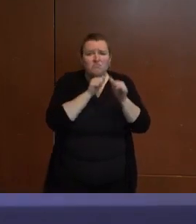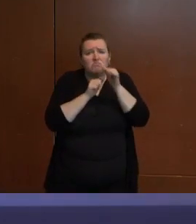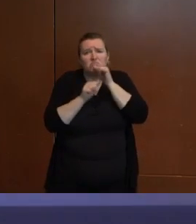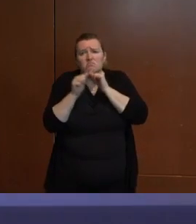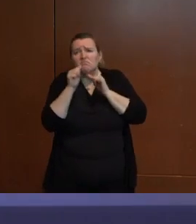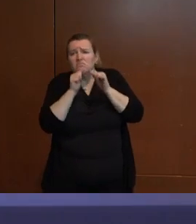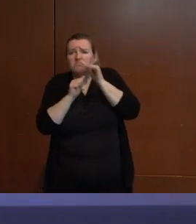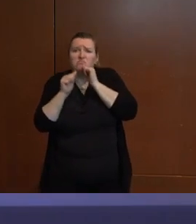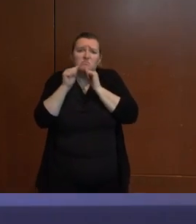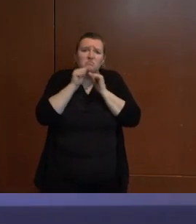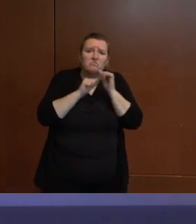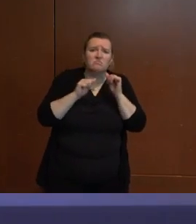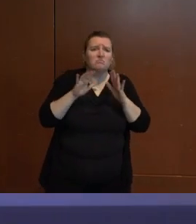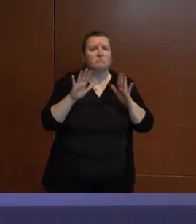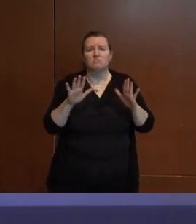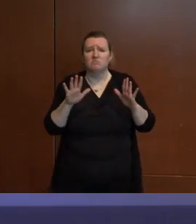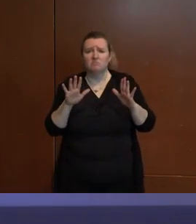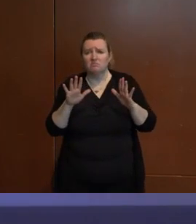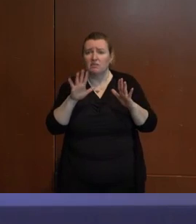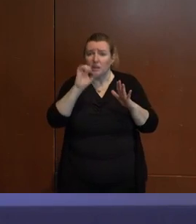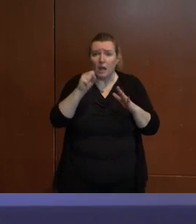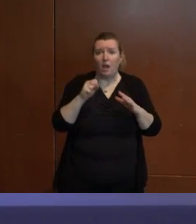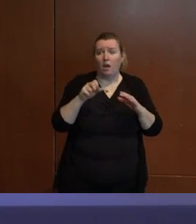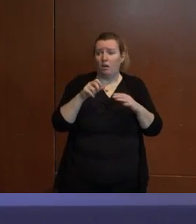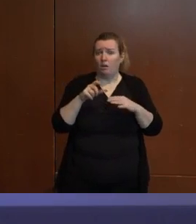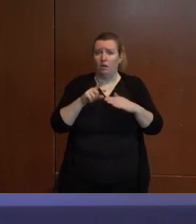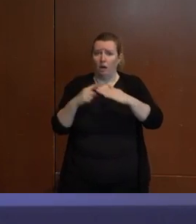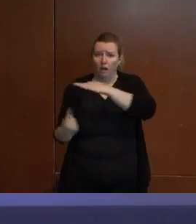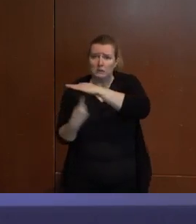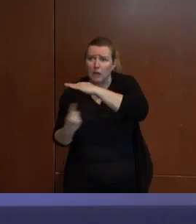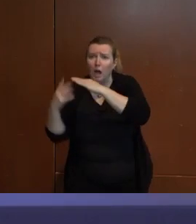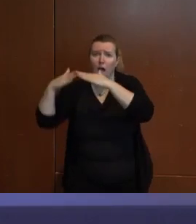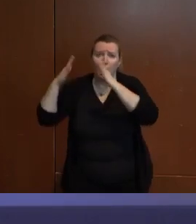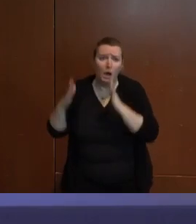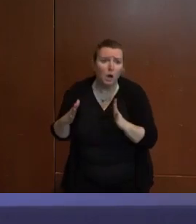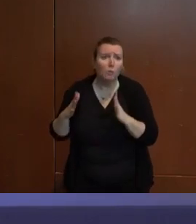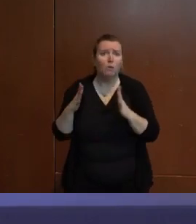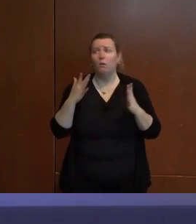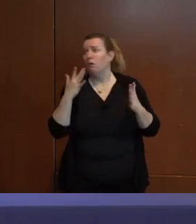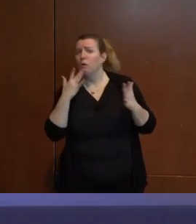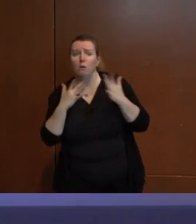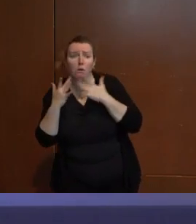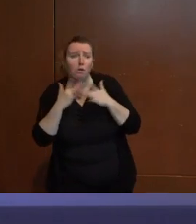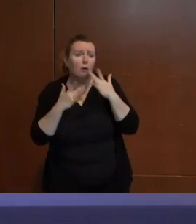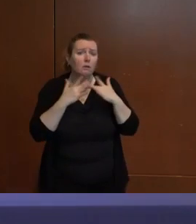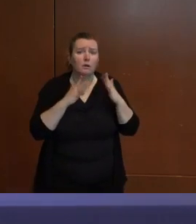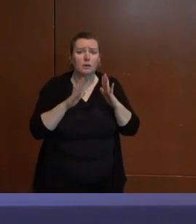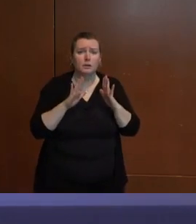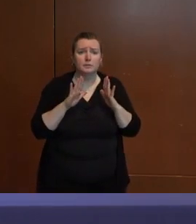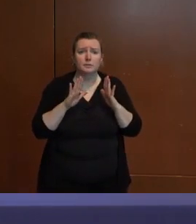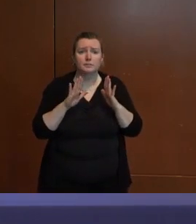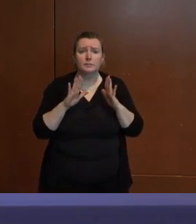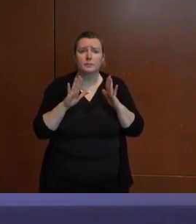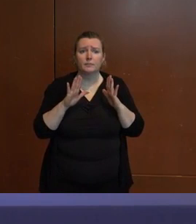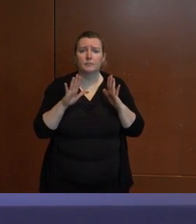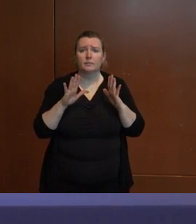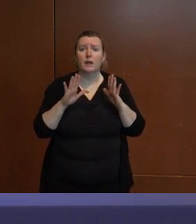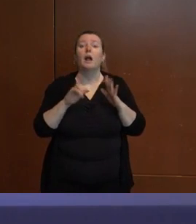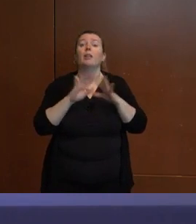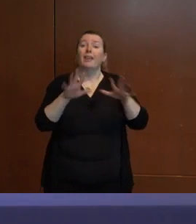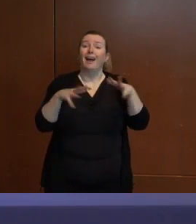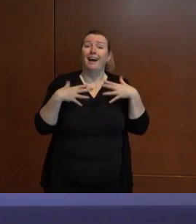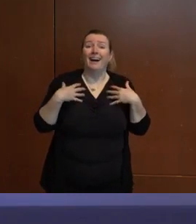the isolation and social distancing and stay at home, only to have some lowest common denominator throw gasoline back